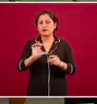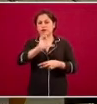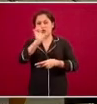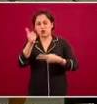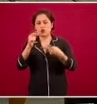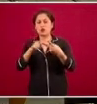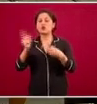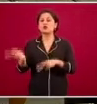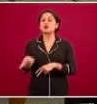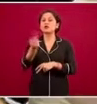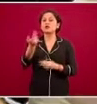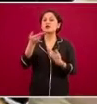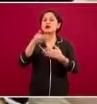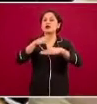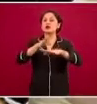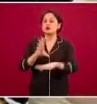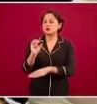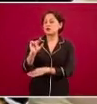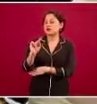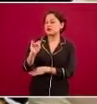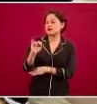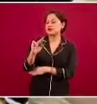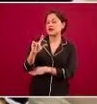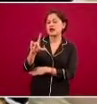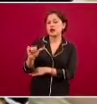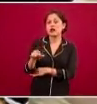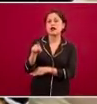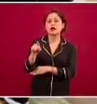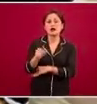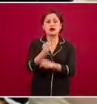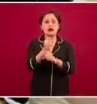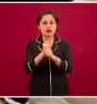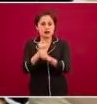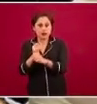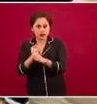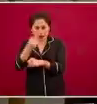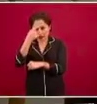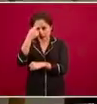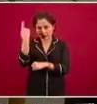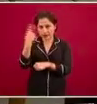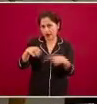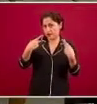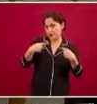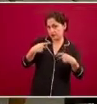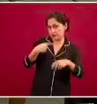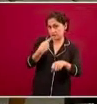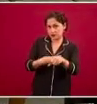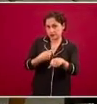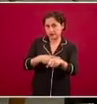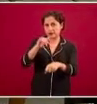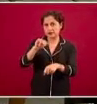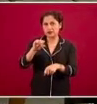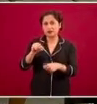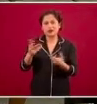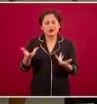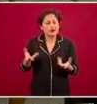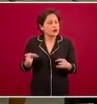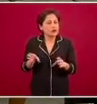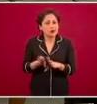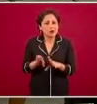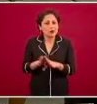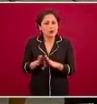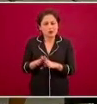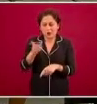tunnels? And talking about the sentinel model that you've been describing, how can